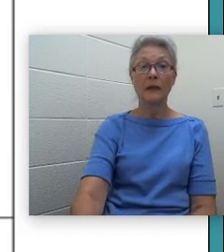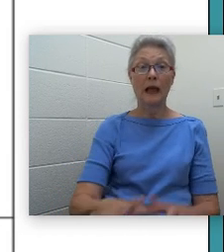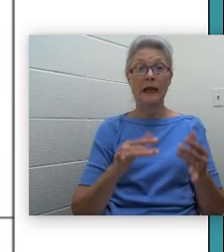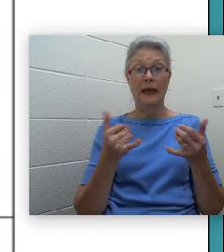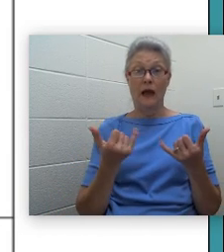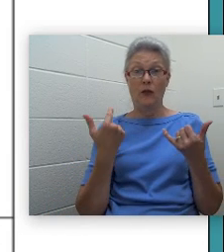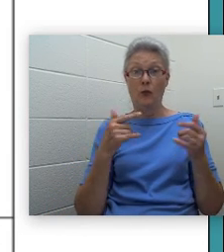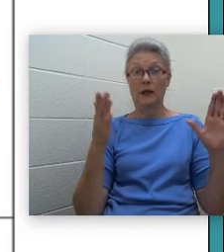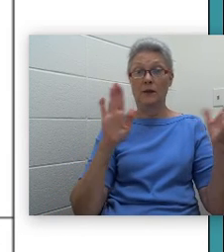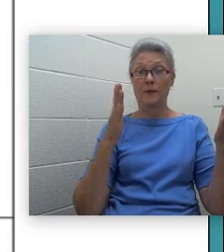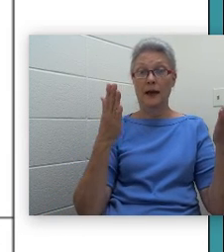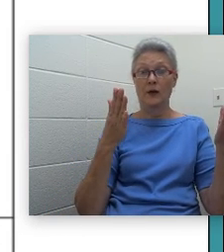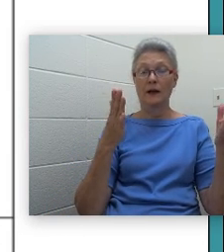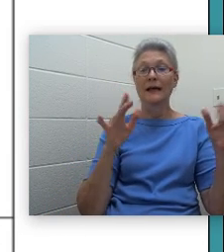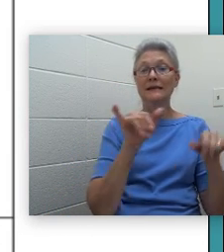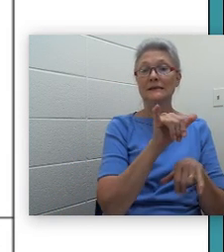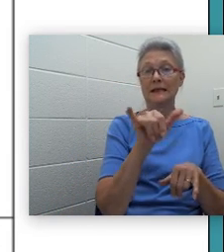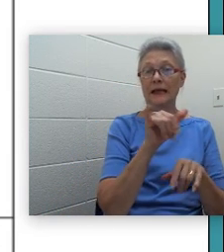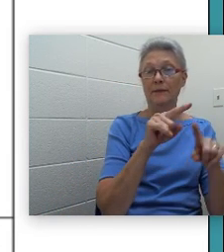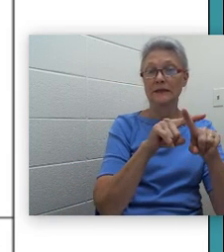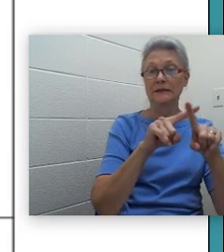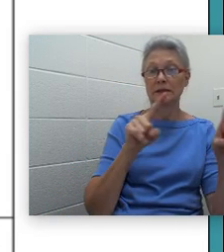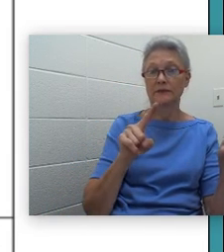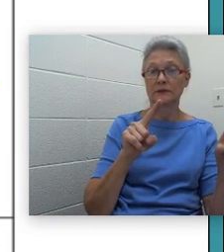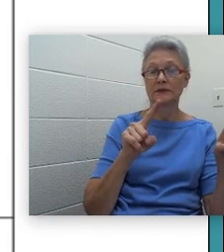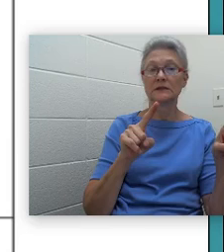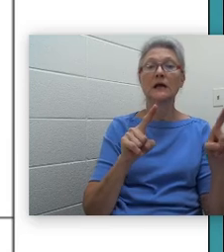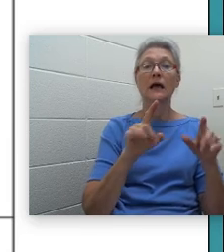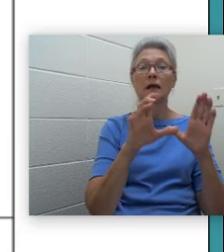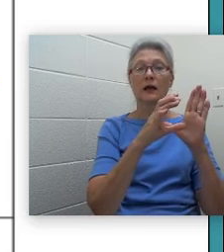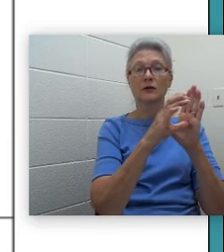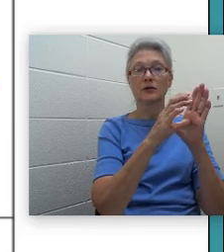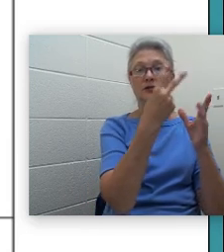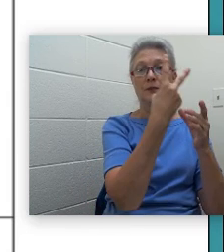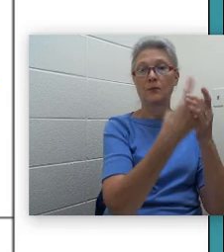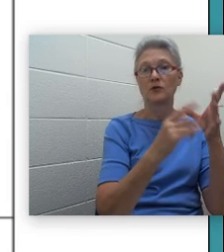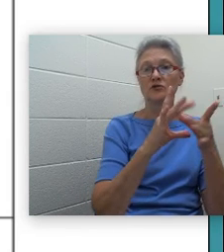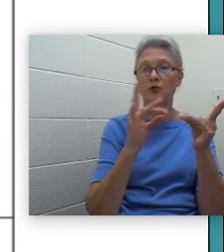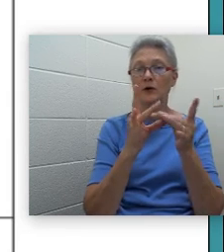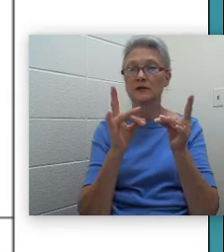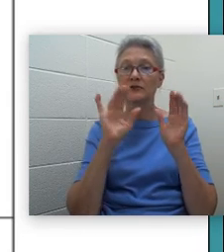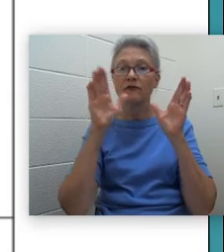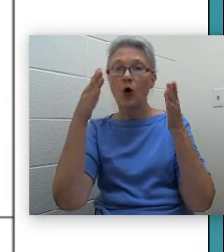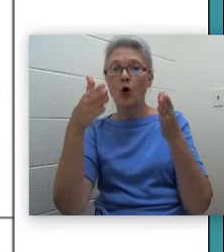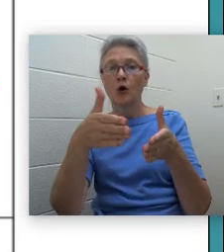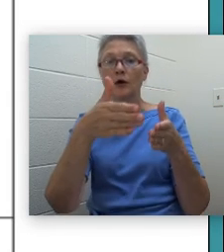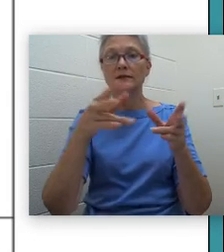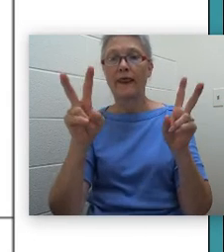Now that we compared and contrast our characters in both texts, let's focus